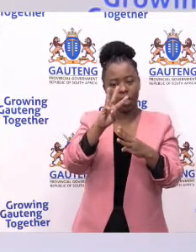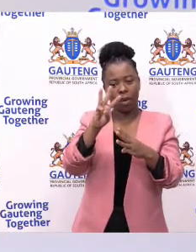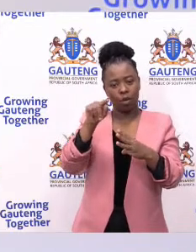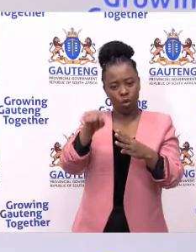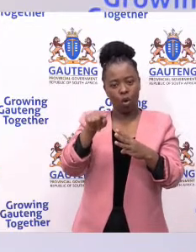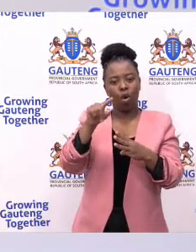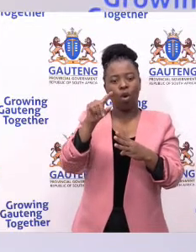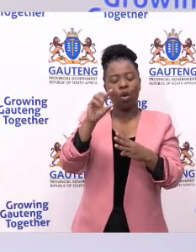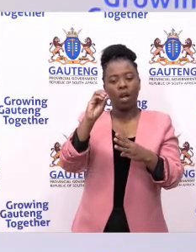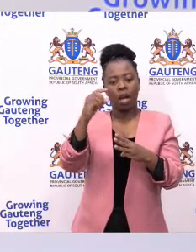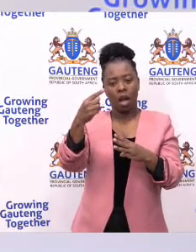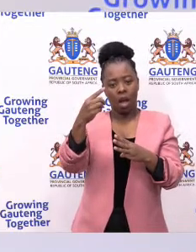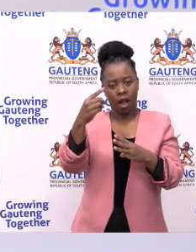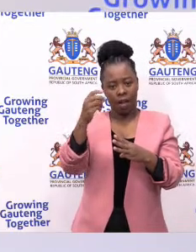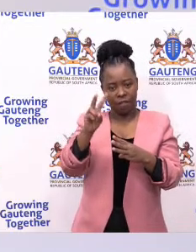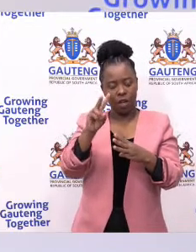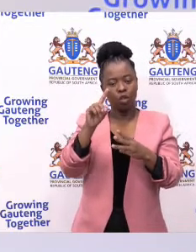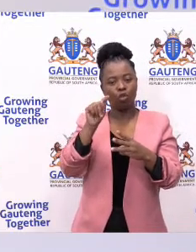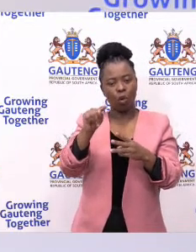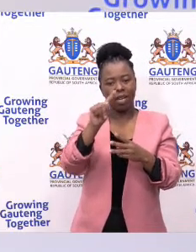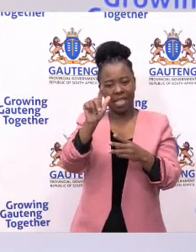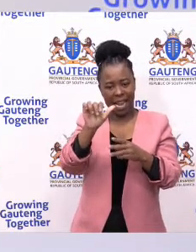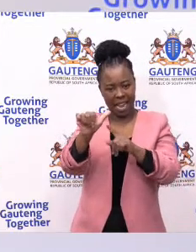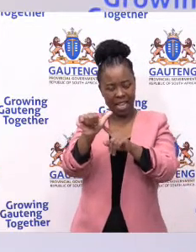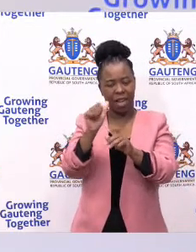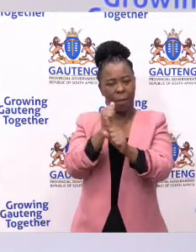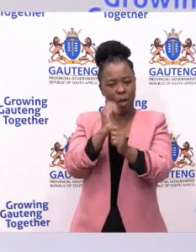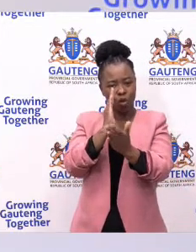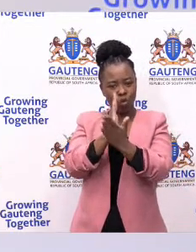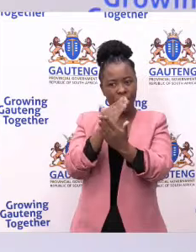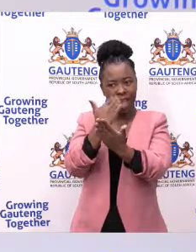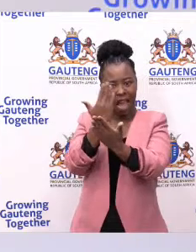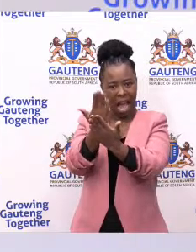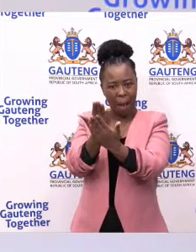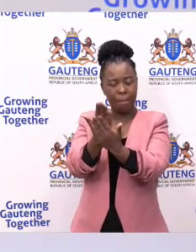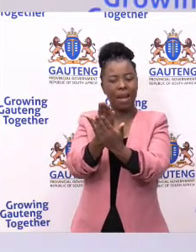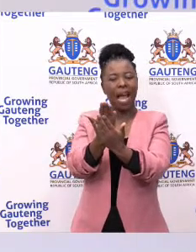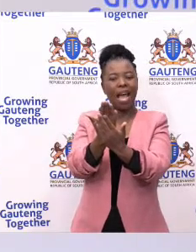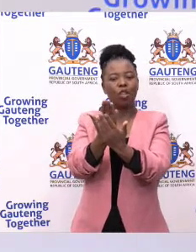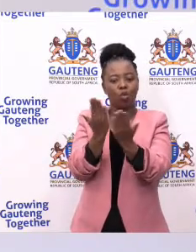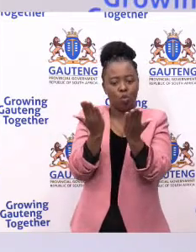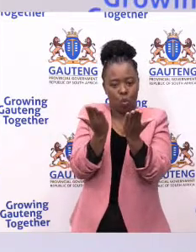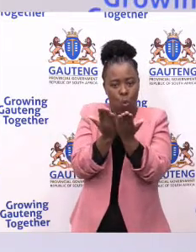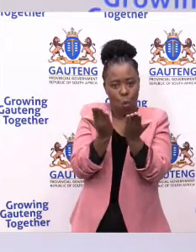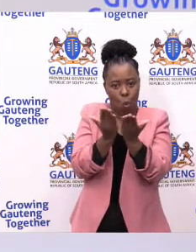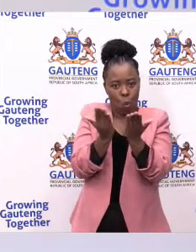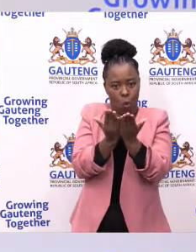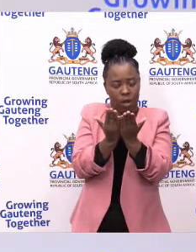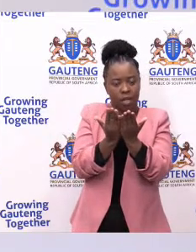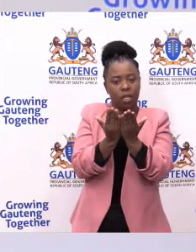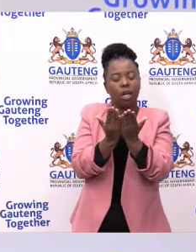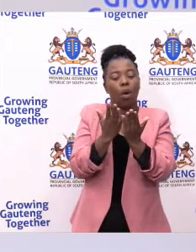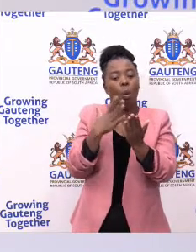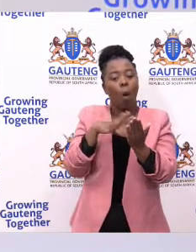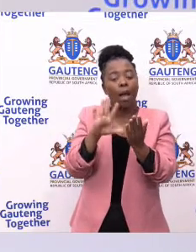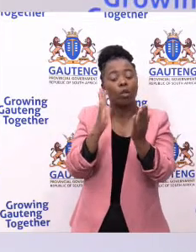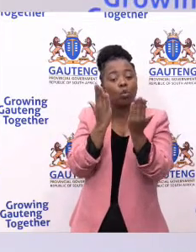www.gdadmissions.gov.za and make sure that they apply to the schools where they would be wanting to send their children